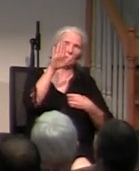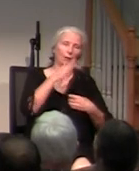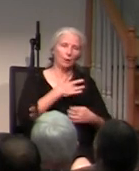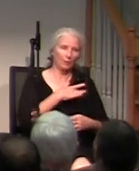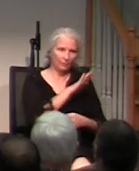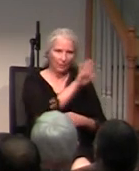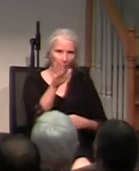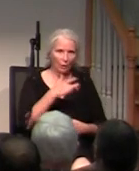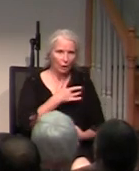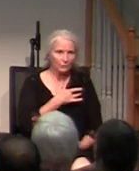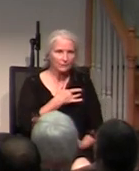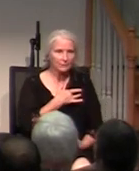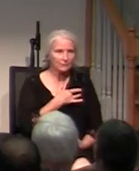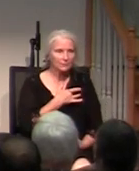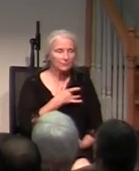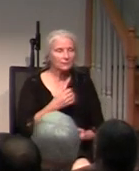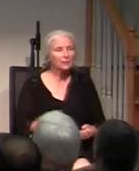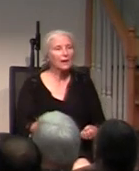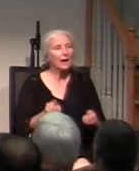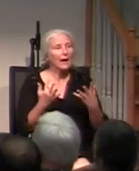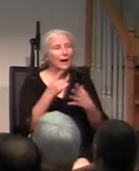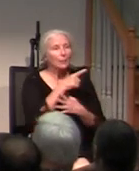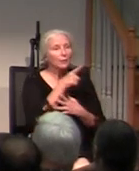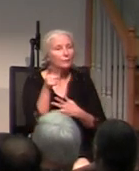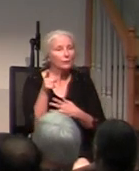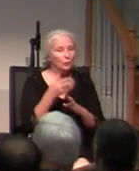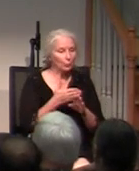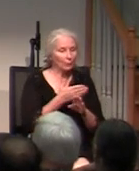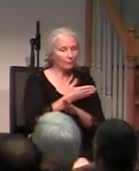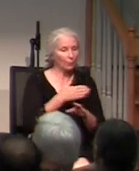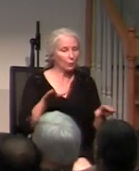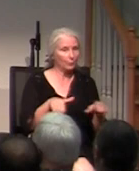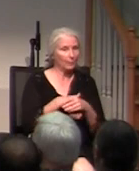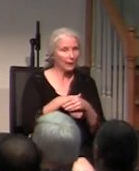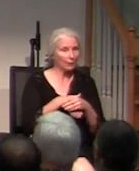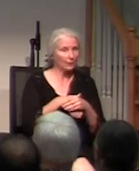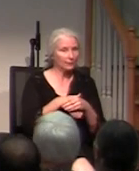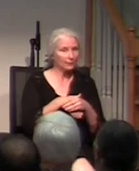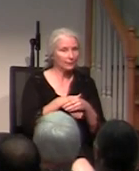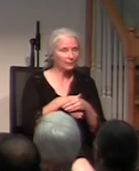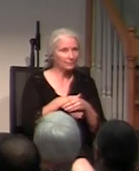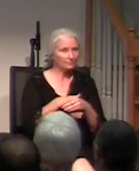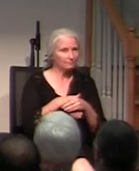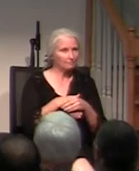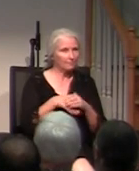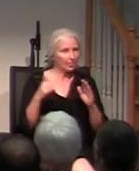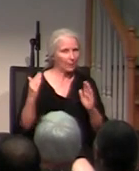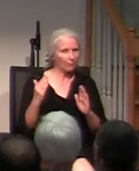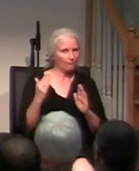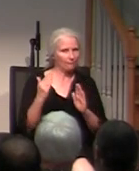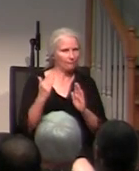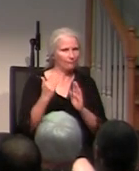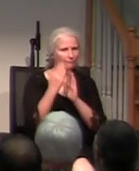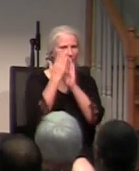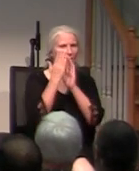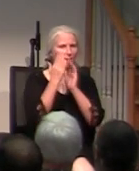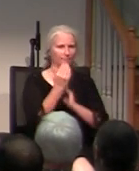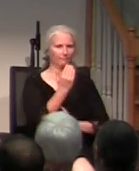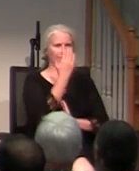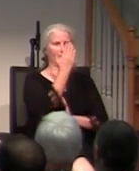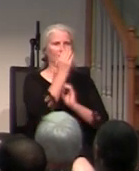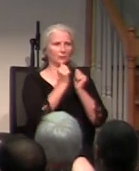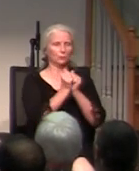Okay, how many of you, before you were married and you were faced with the commitment of the relationship,